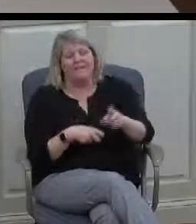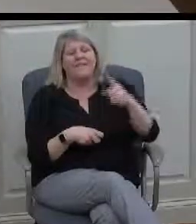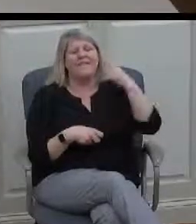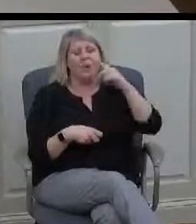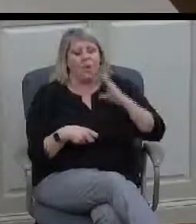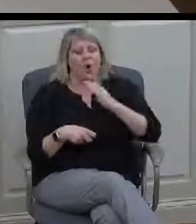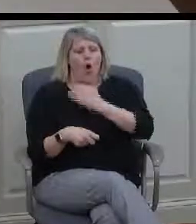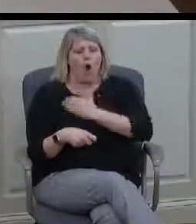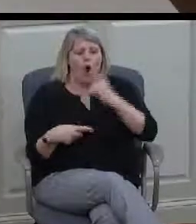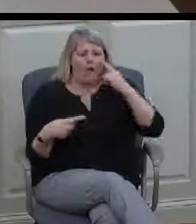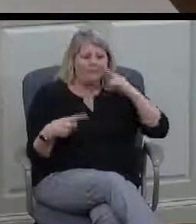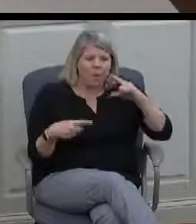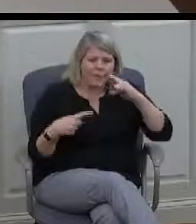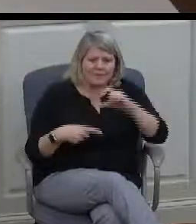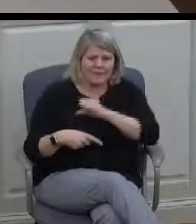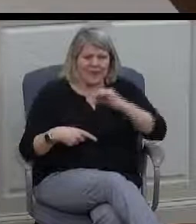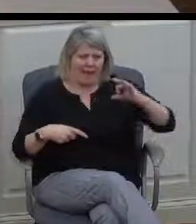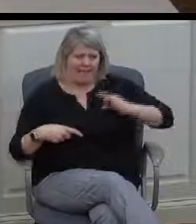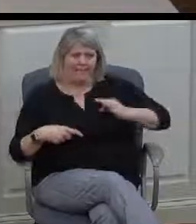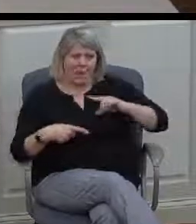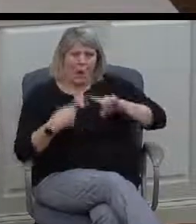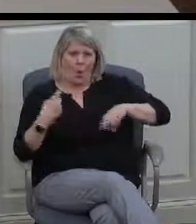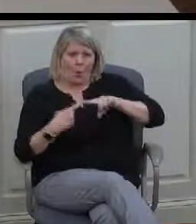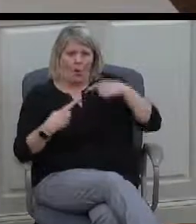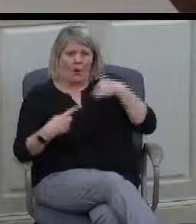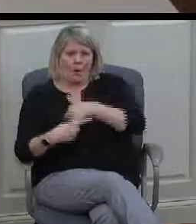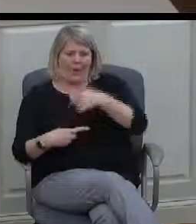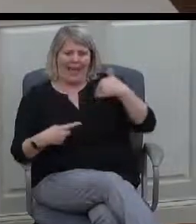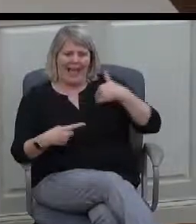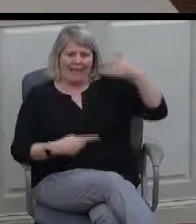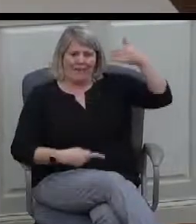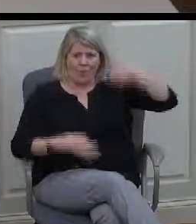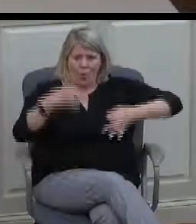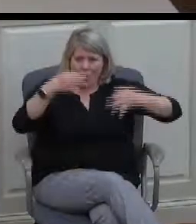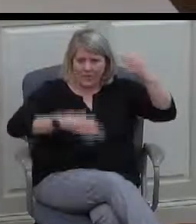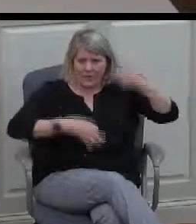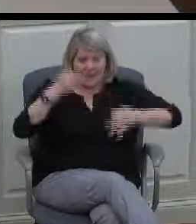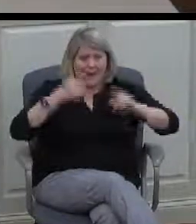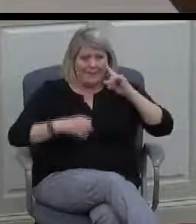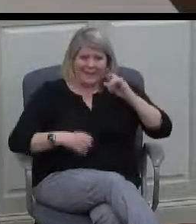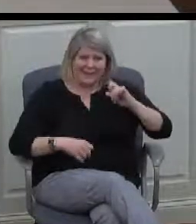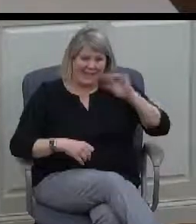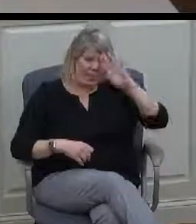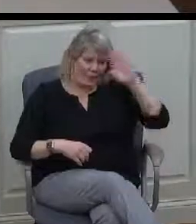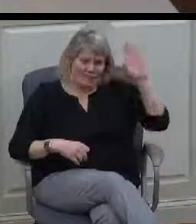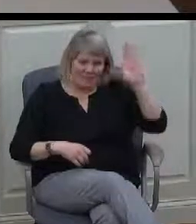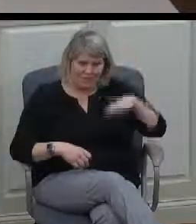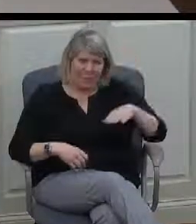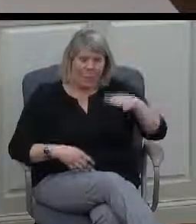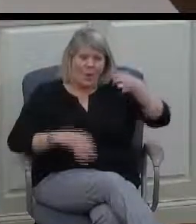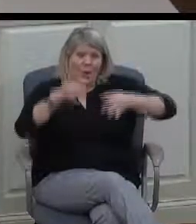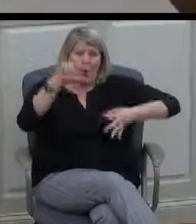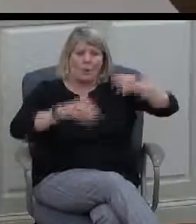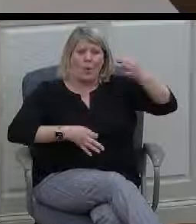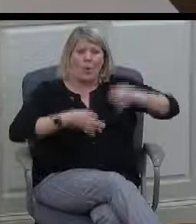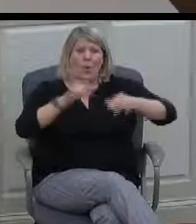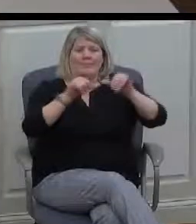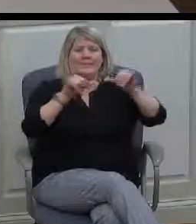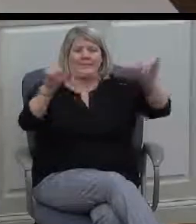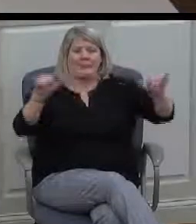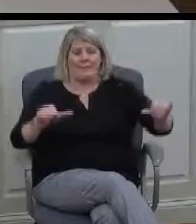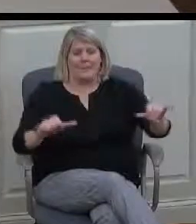staff. On those days particularly, we know that the courthouse does, the court system, the